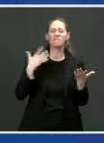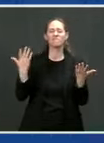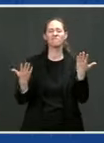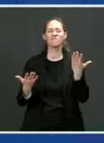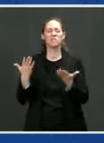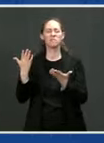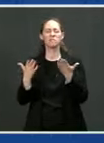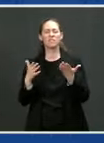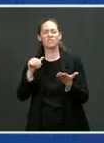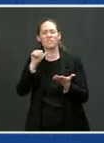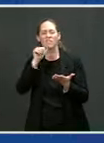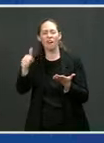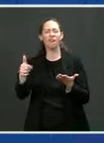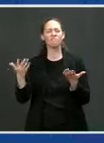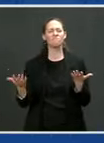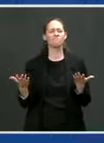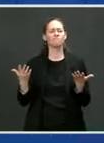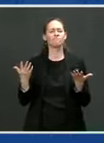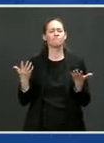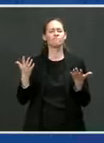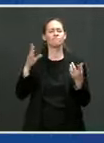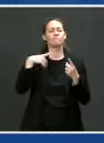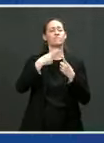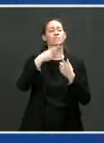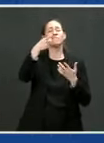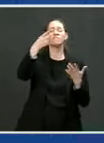small, when tears are